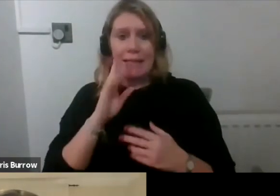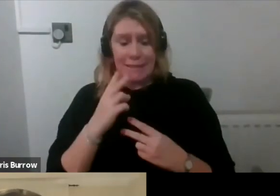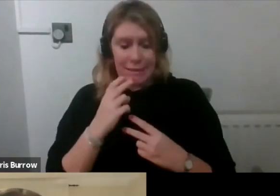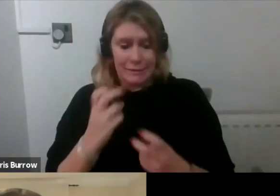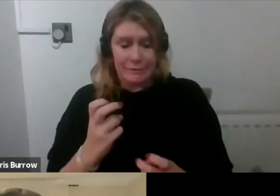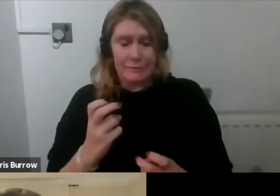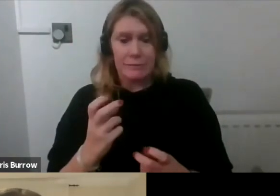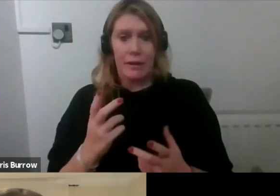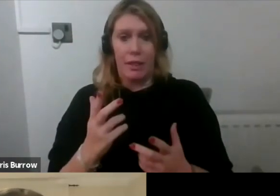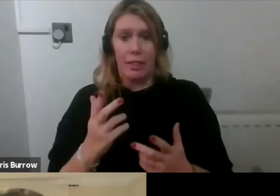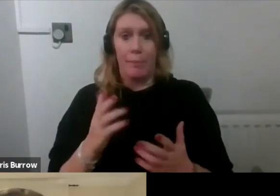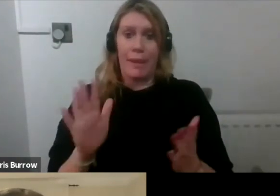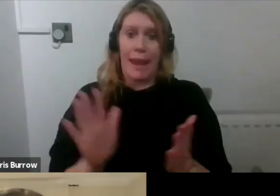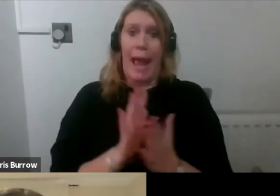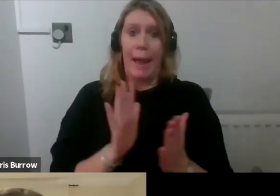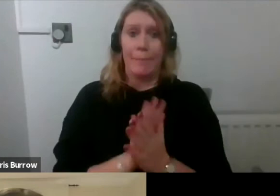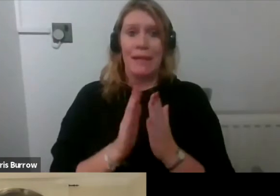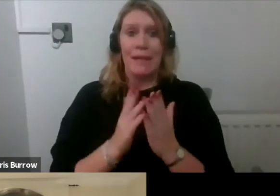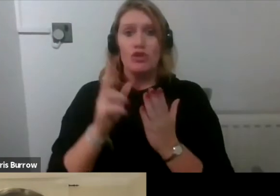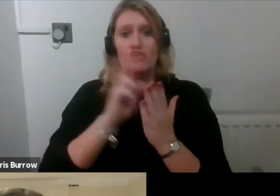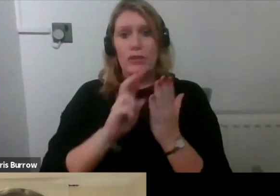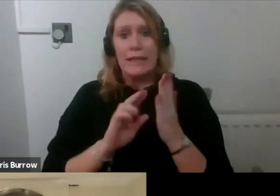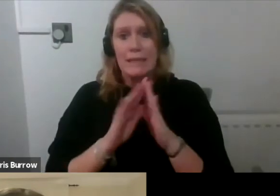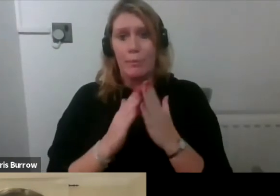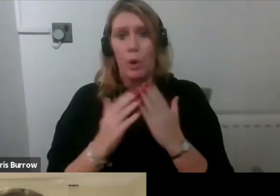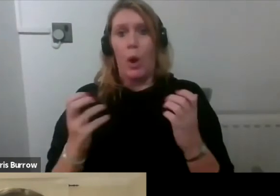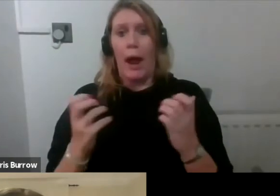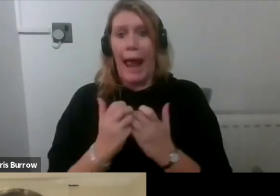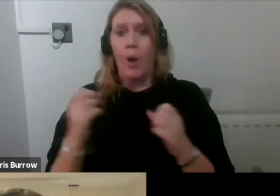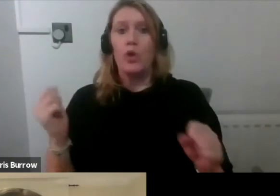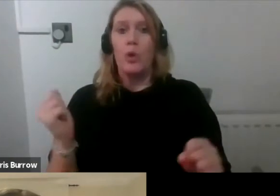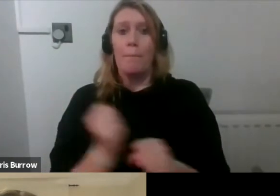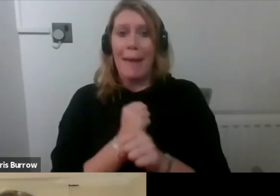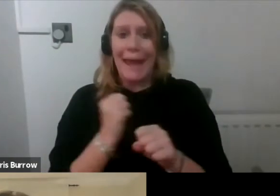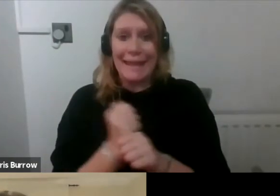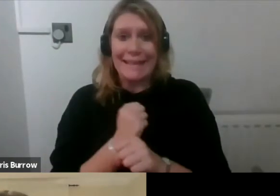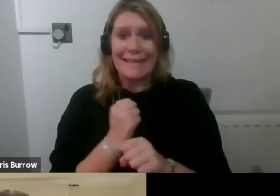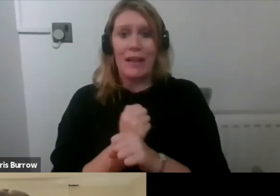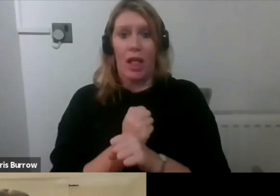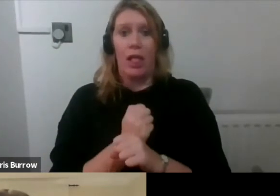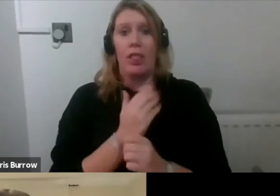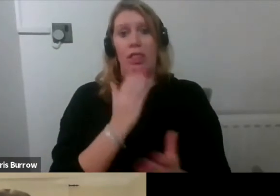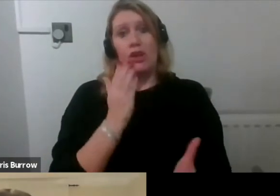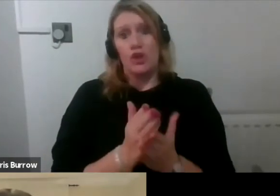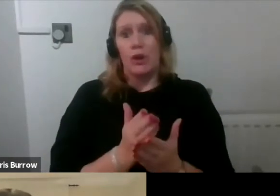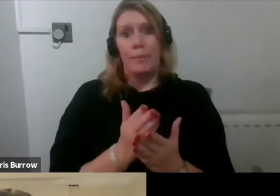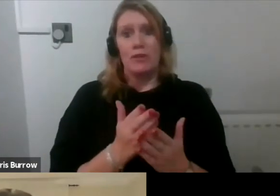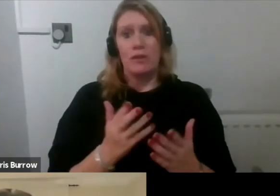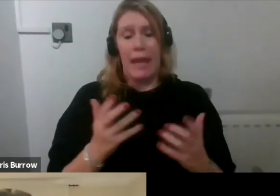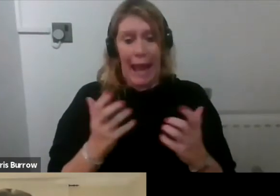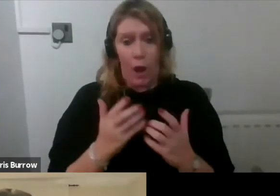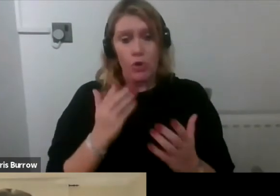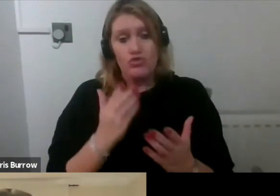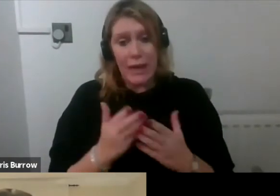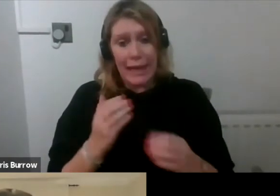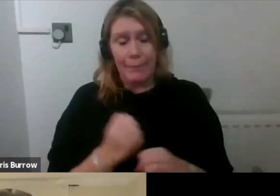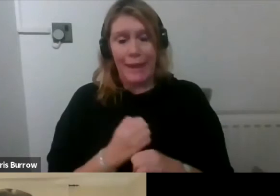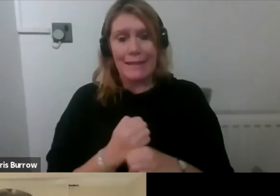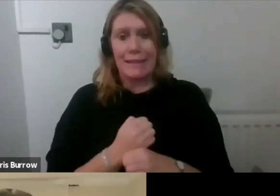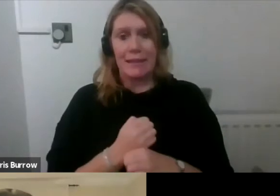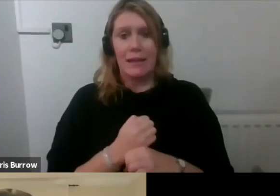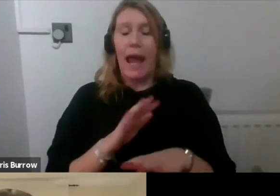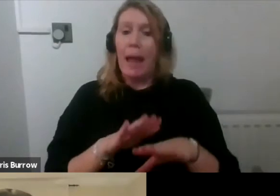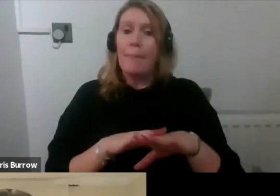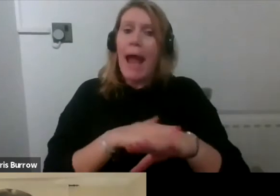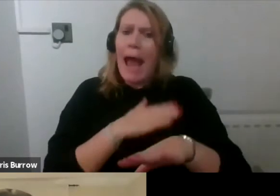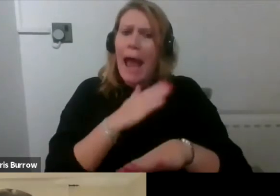read an entire book just about how you made this, with the documentation of how you really made it. How long did it take?